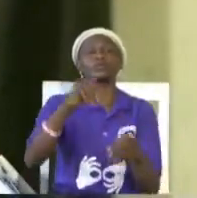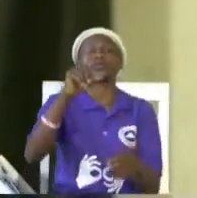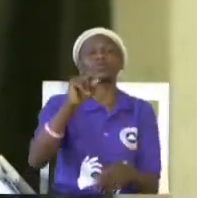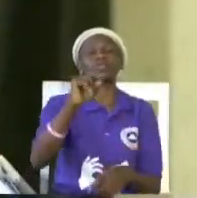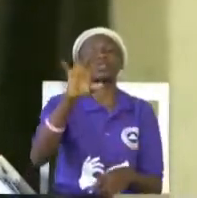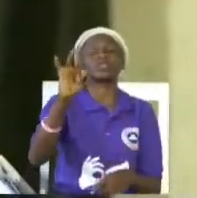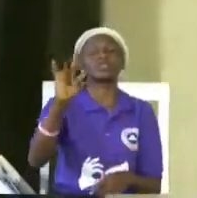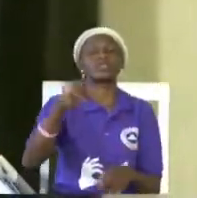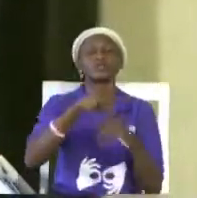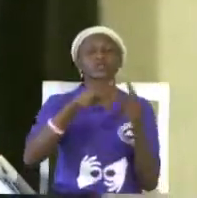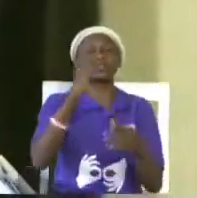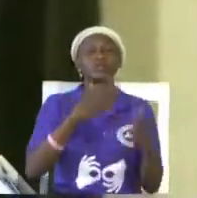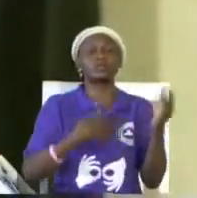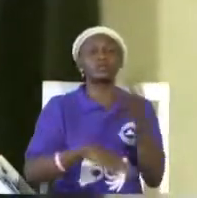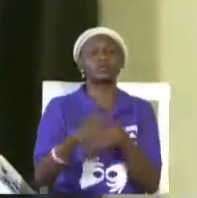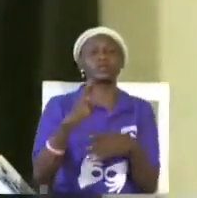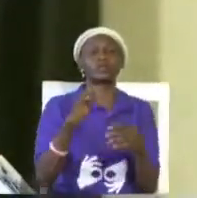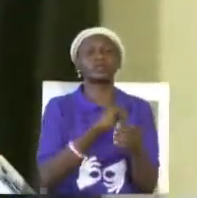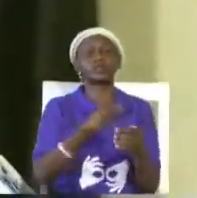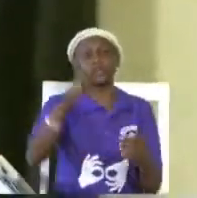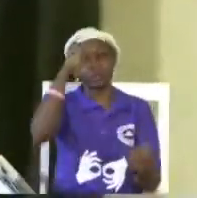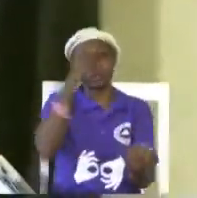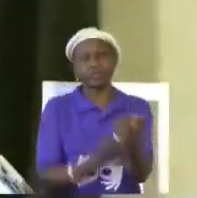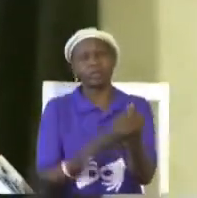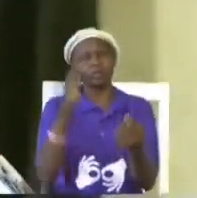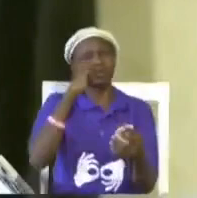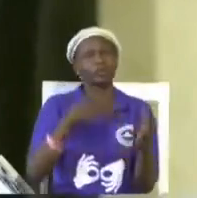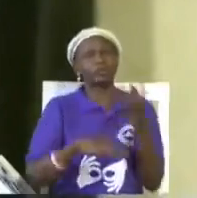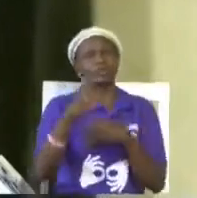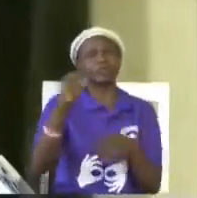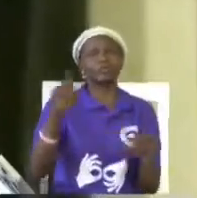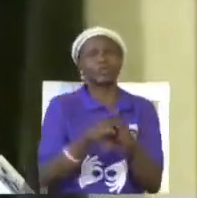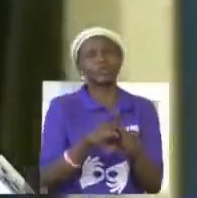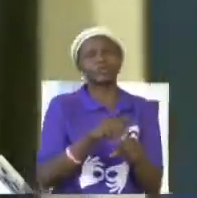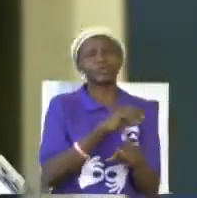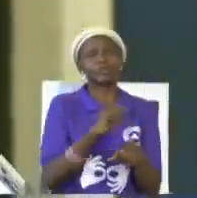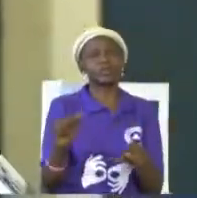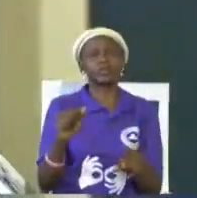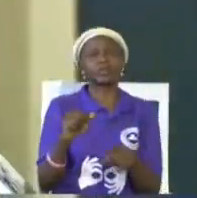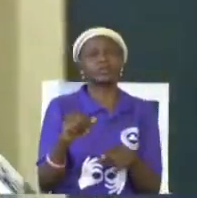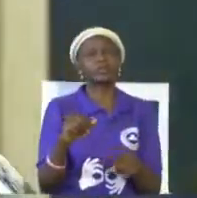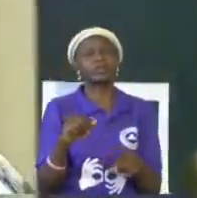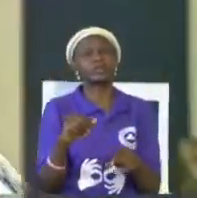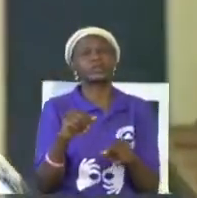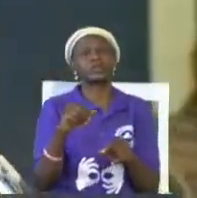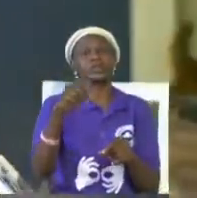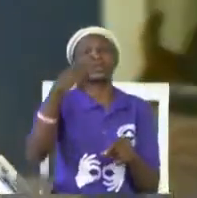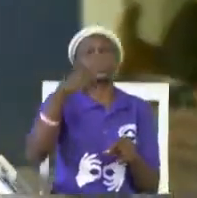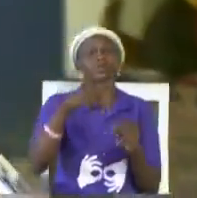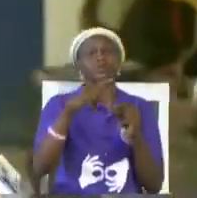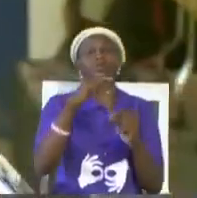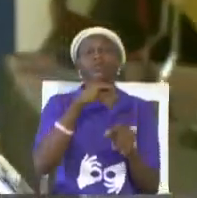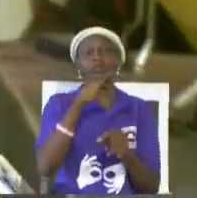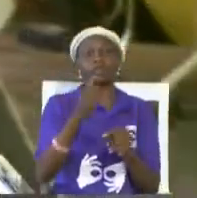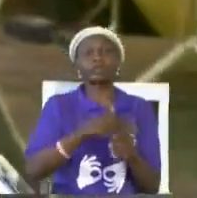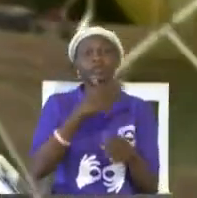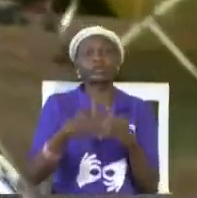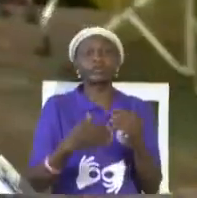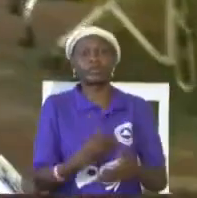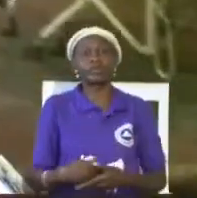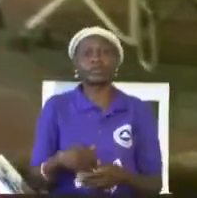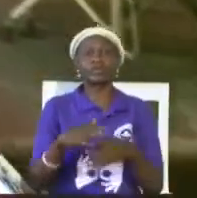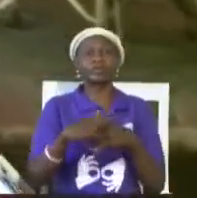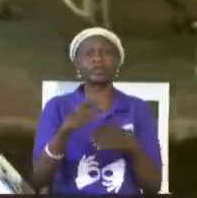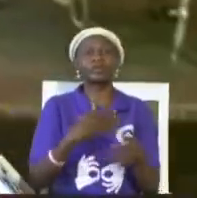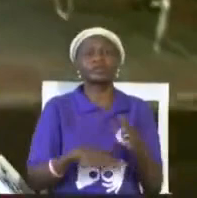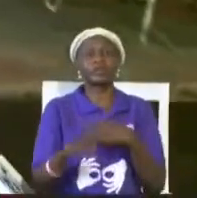2018 when I gave birth to this boy. I gave birth to him as a preterm baby. But shortly before I gave birth to him, we went